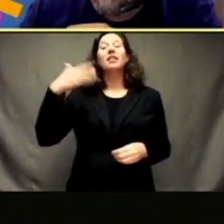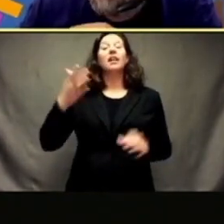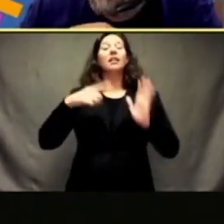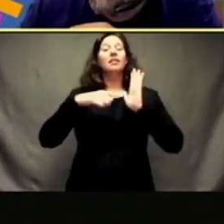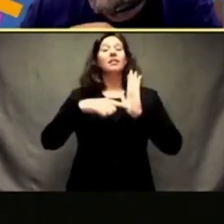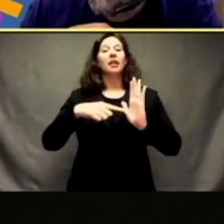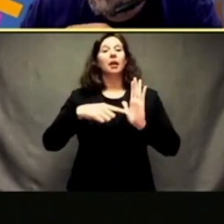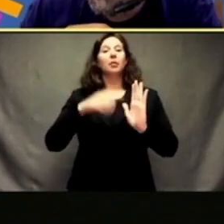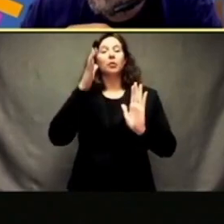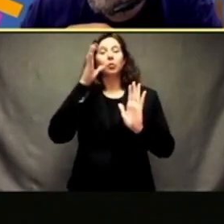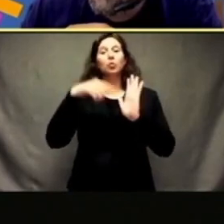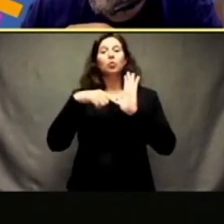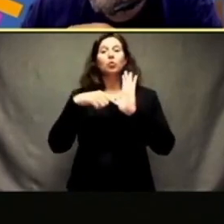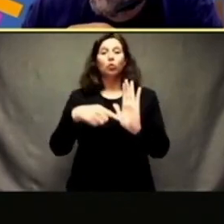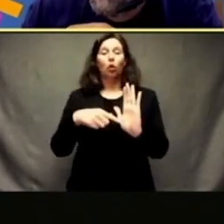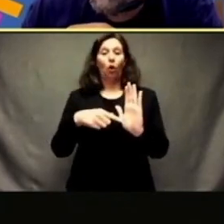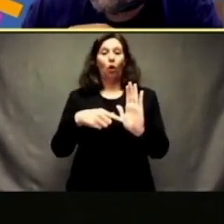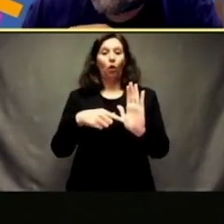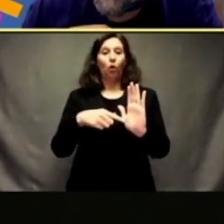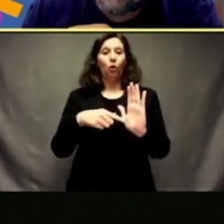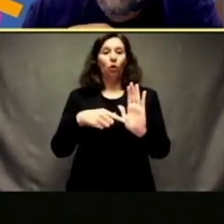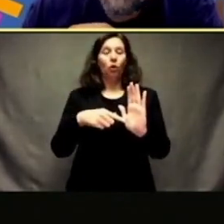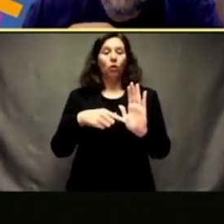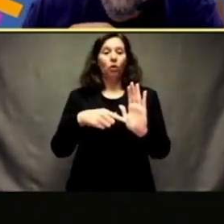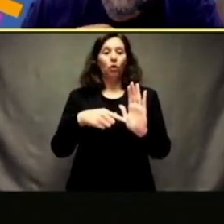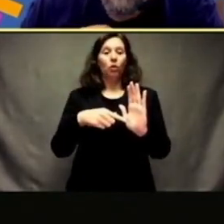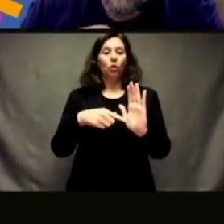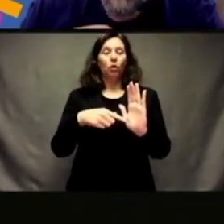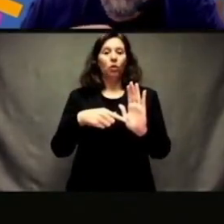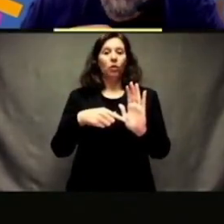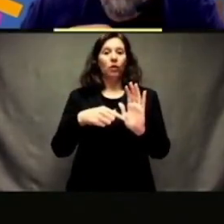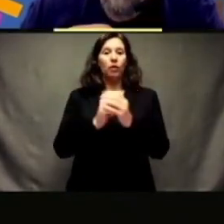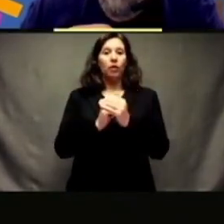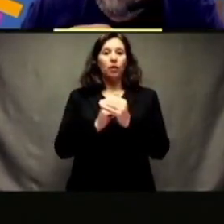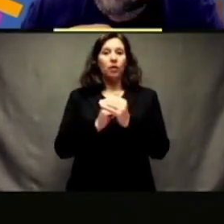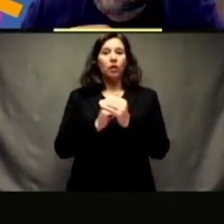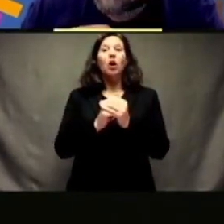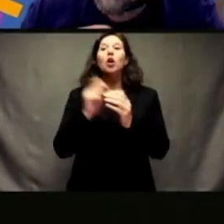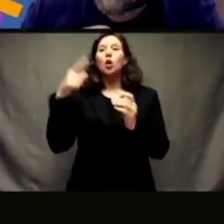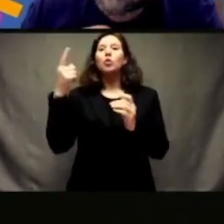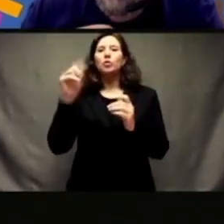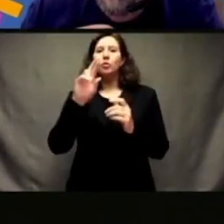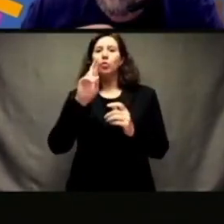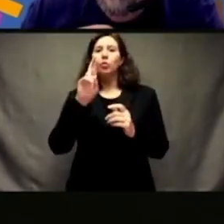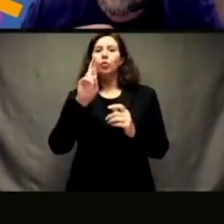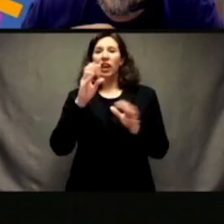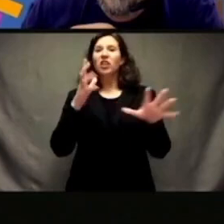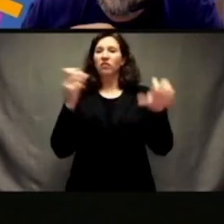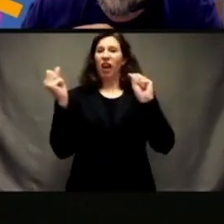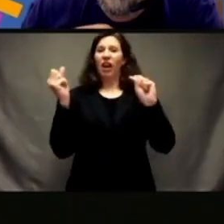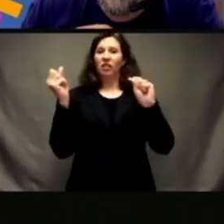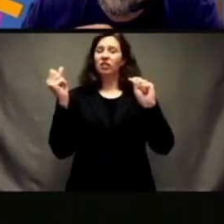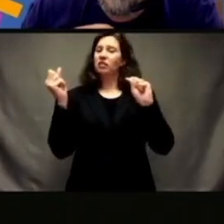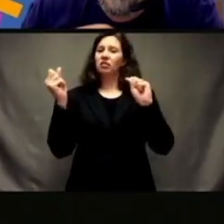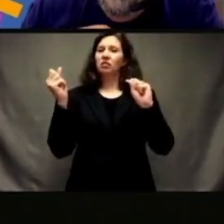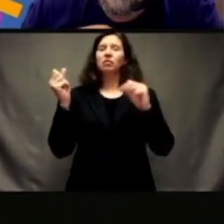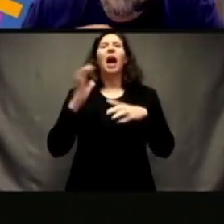show them very fast, Rudy. Yeah, I can move to this one. I can move to this one. This shouldn't be a